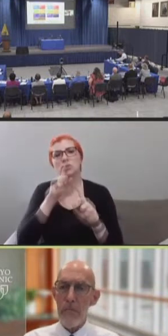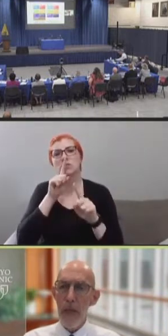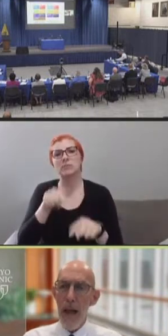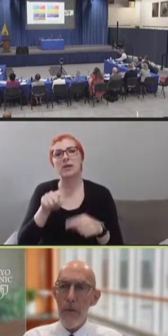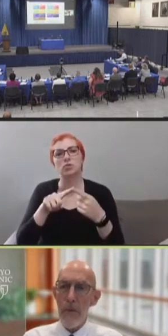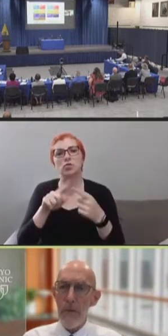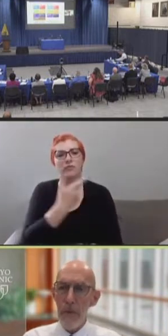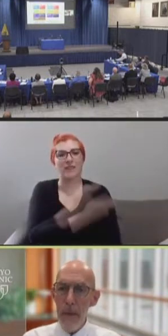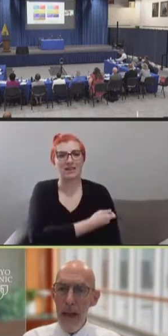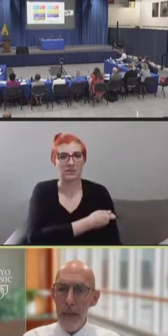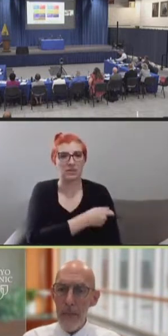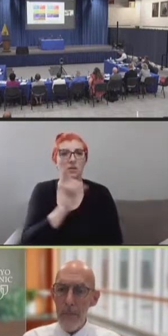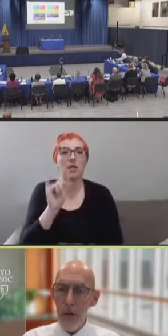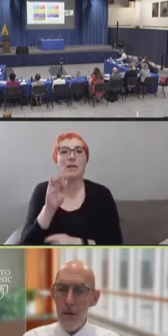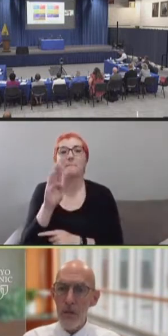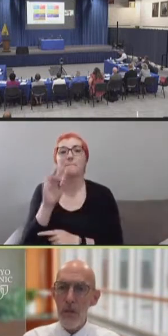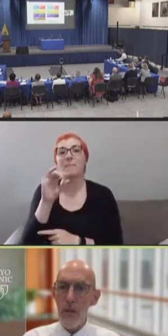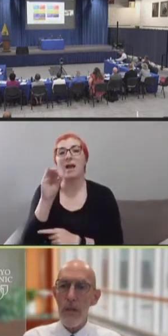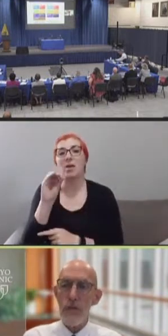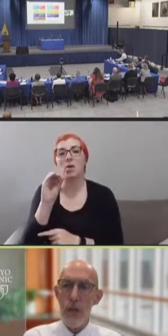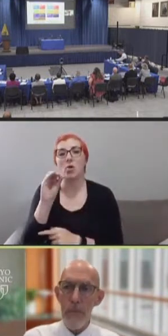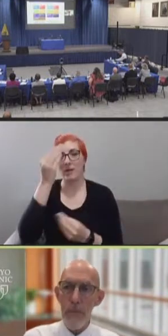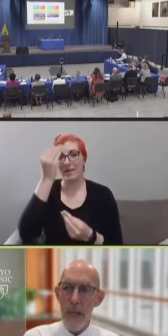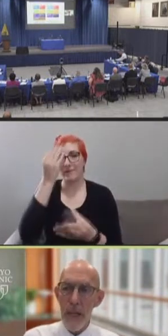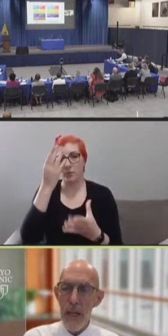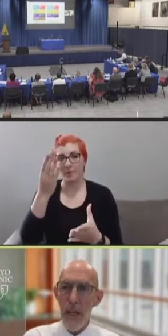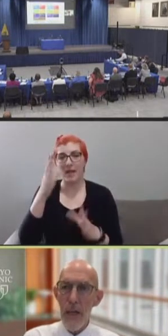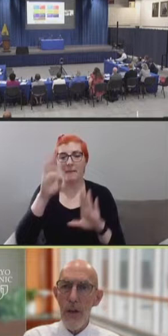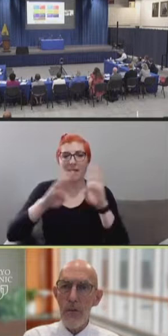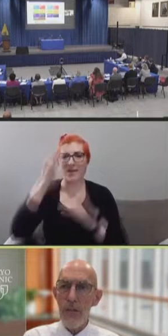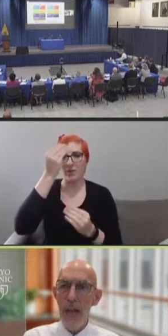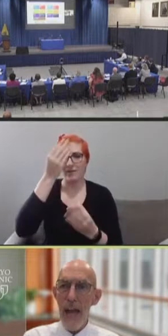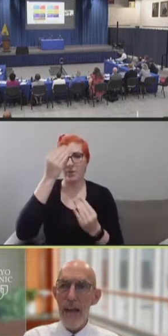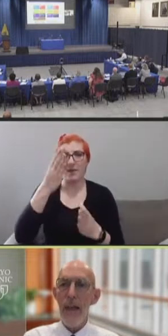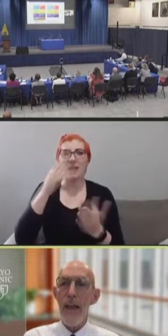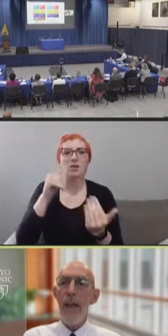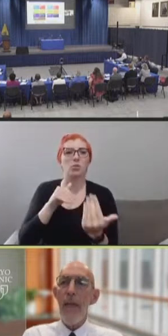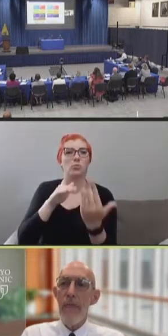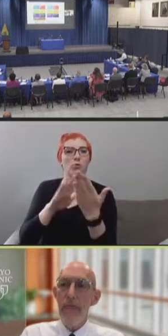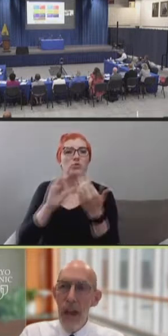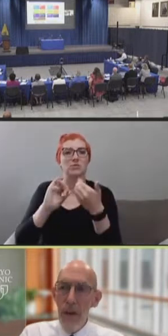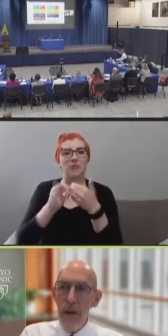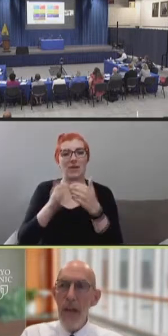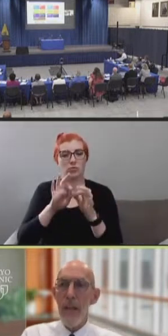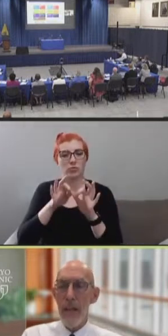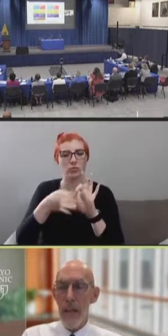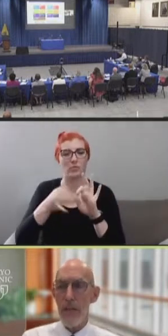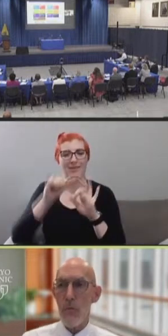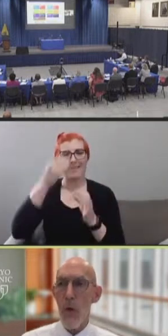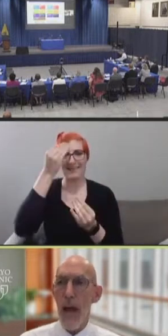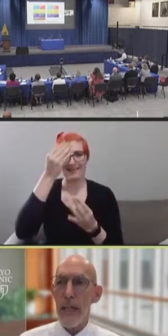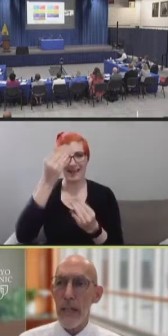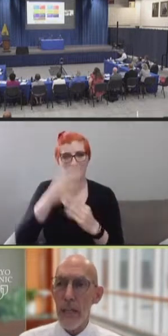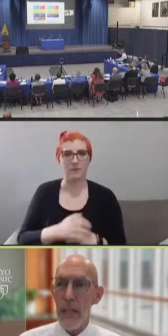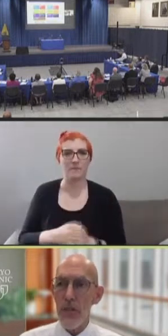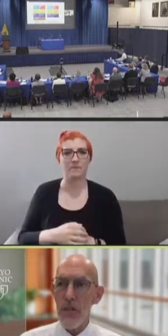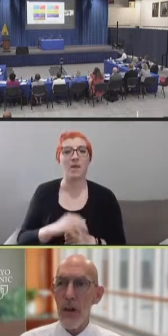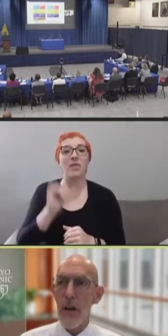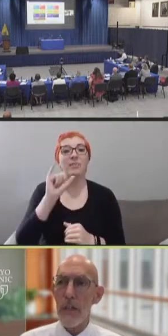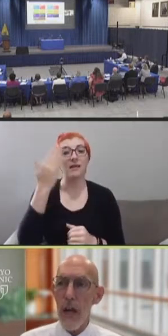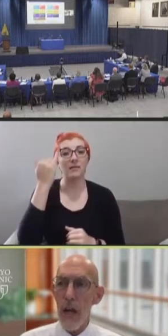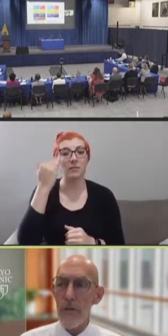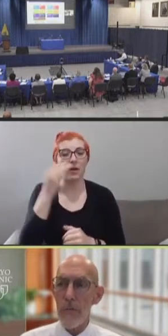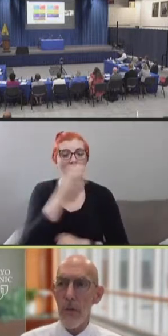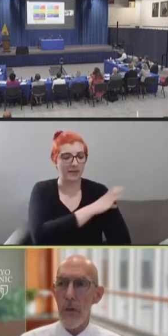entails bioinformatic approaches to interpreting those data. Therein is why clinicians